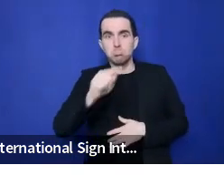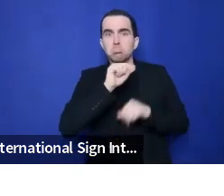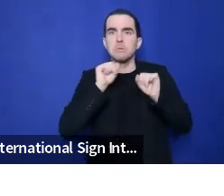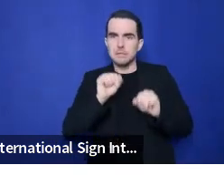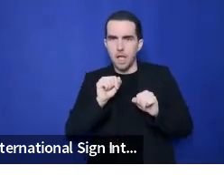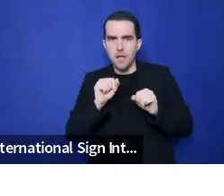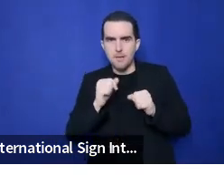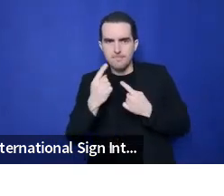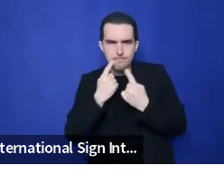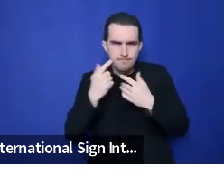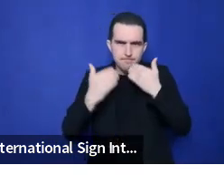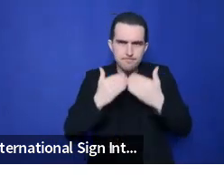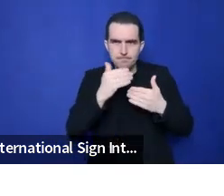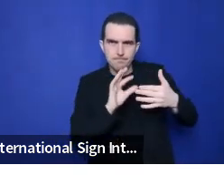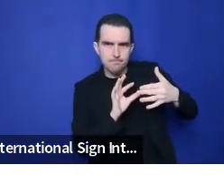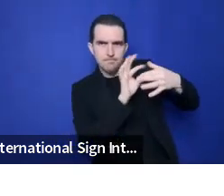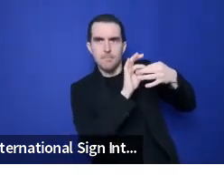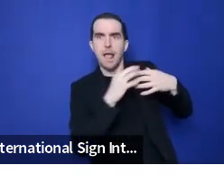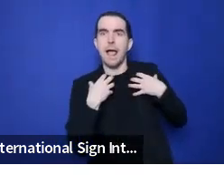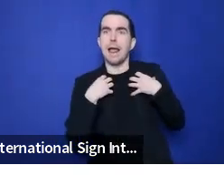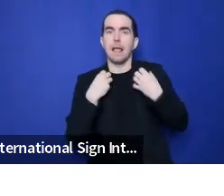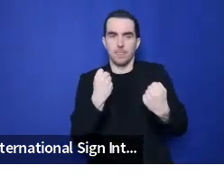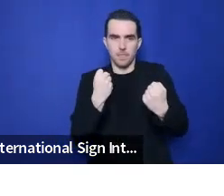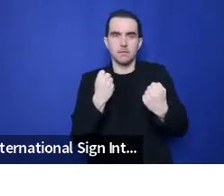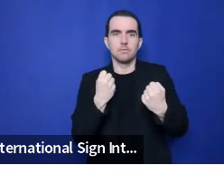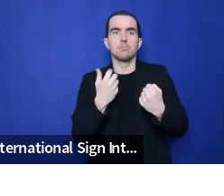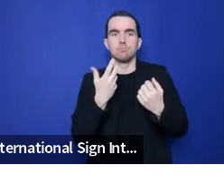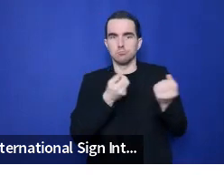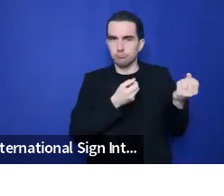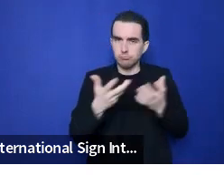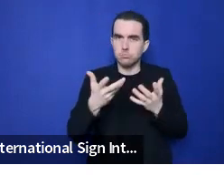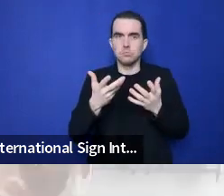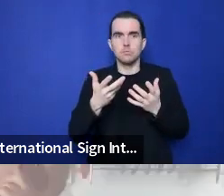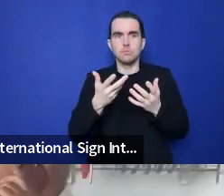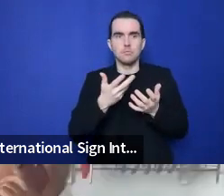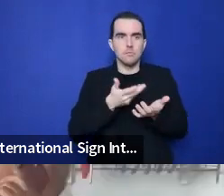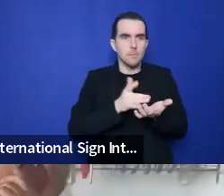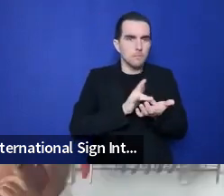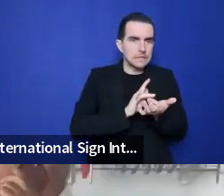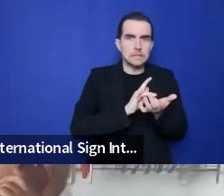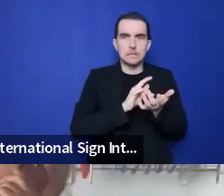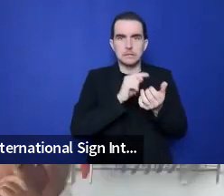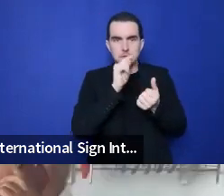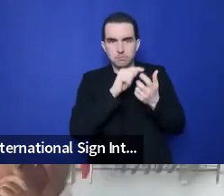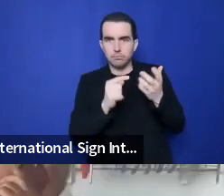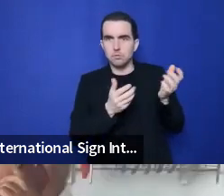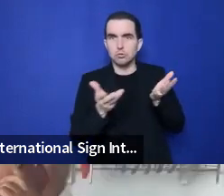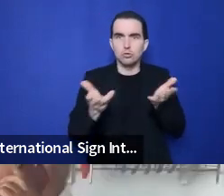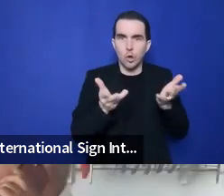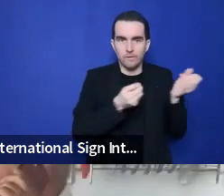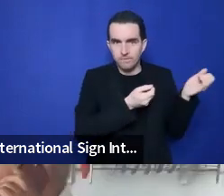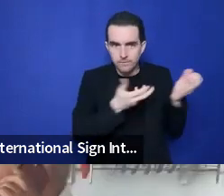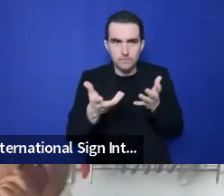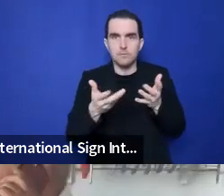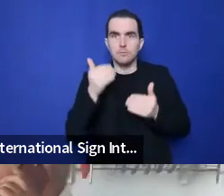rehabilitation, or giving health advices or medication. For the resource management,